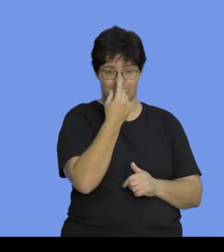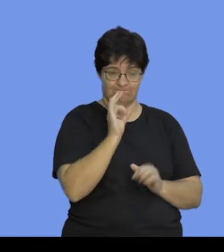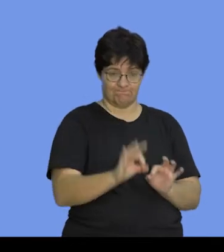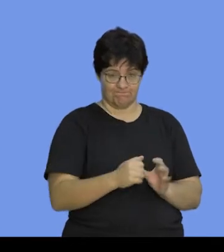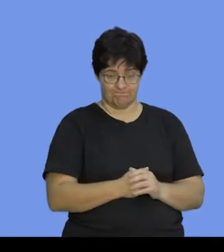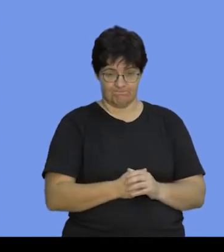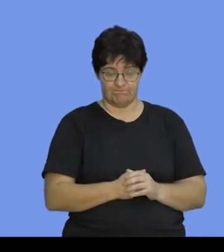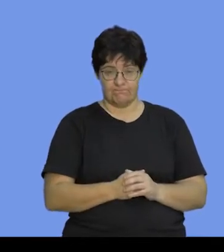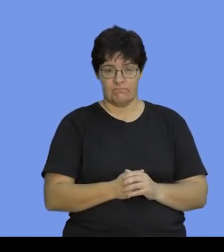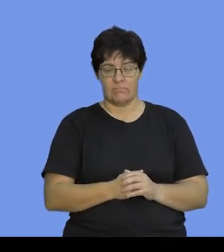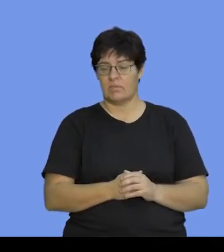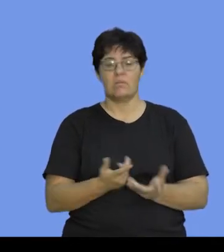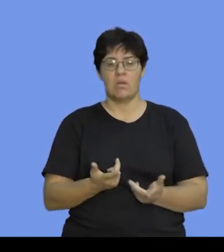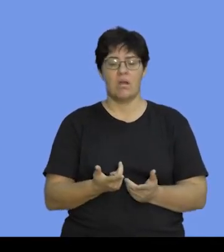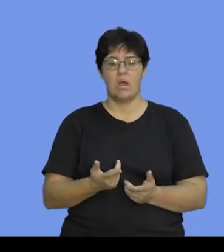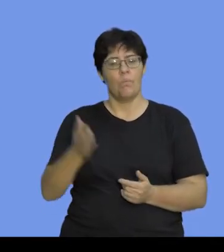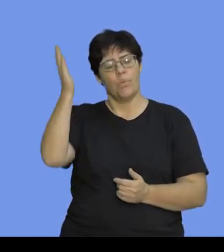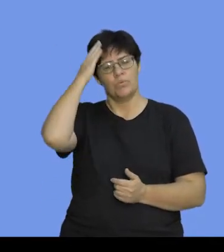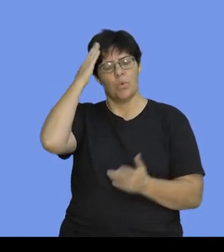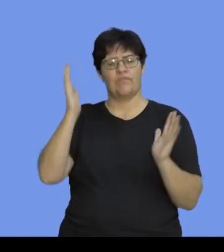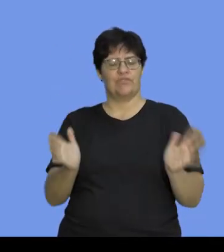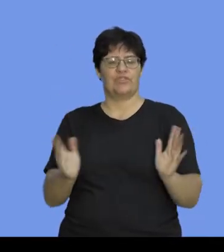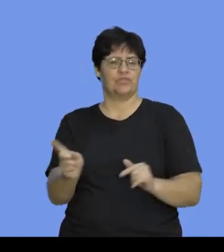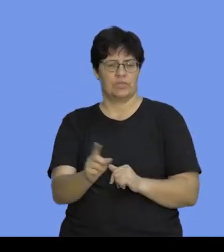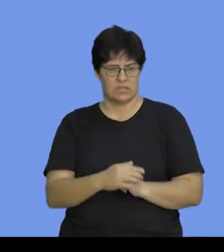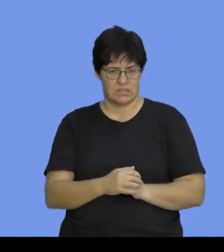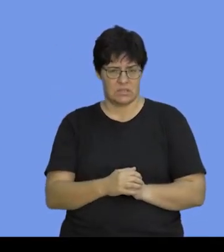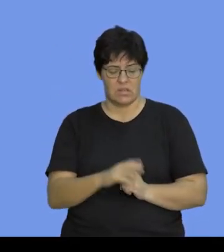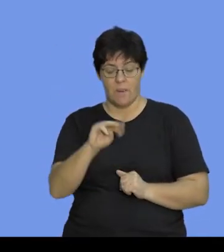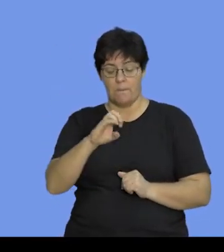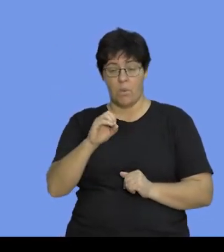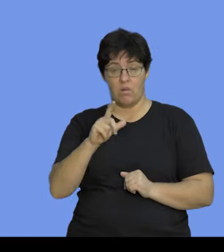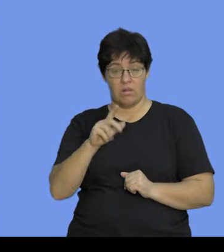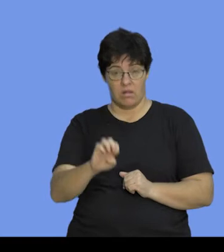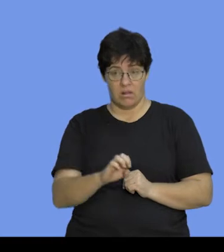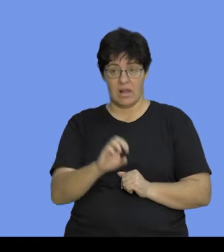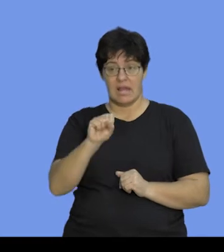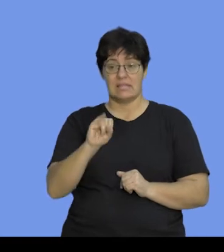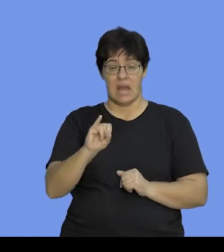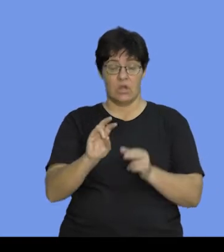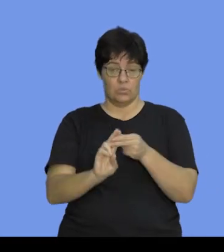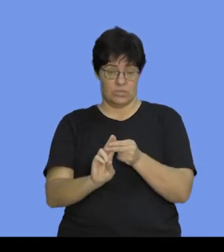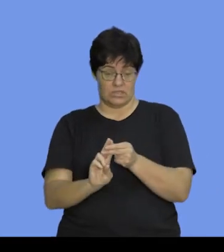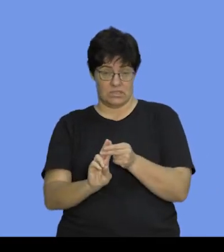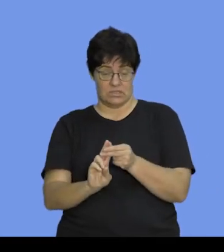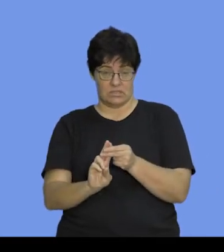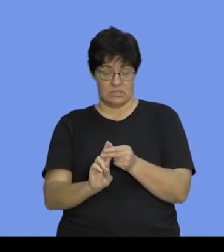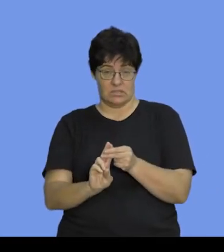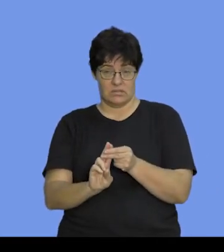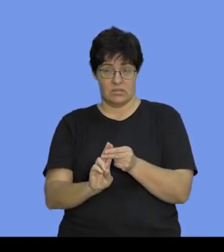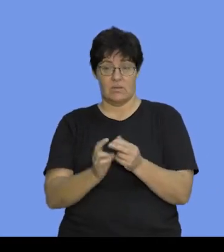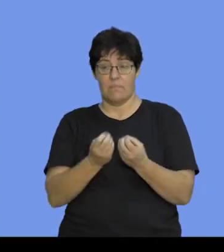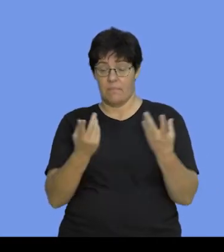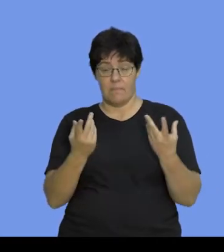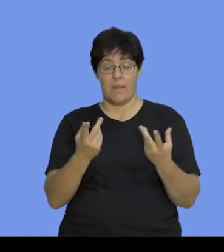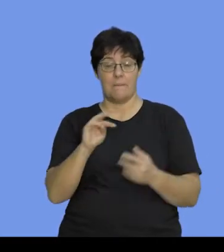understand. And furthermore, what is it that we know already? We know that the mole, which is the SI unit of amount of